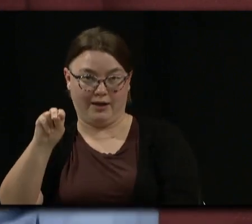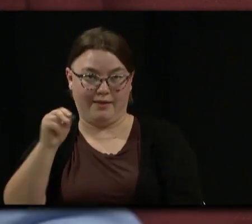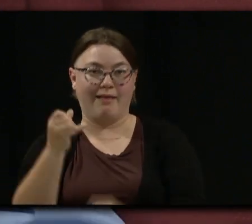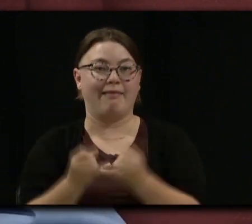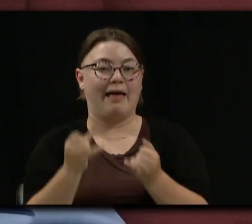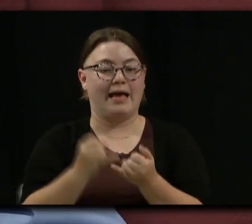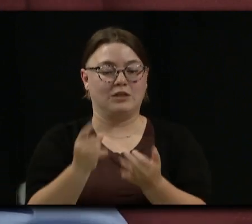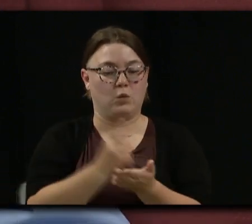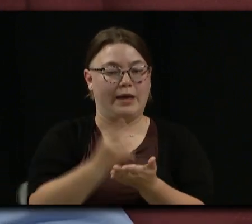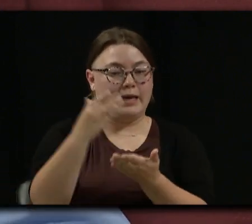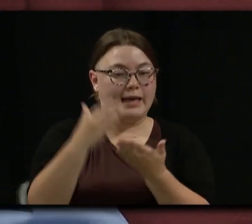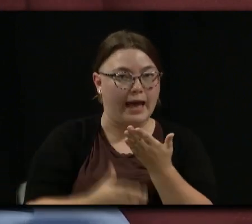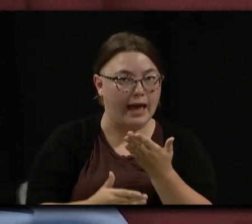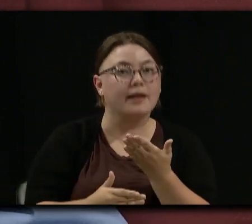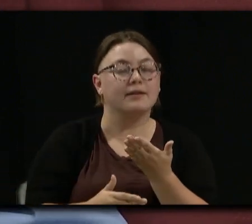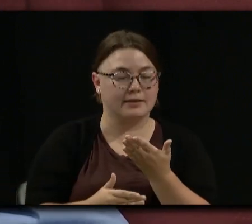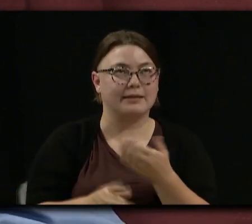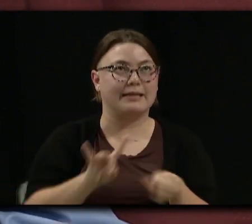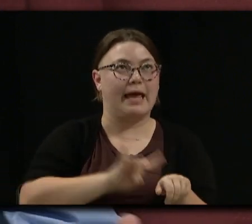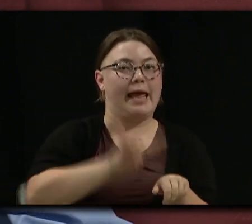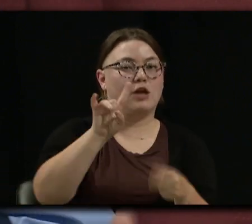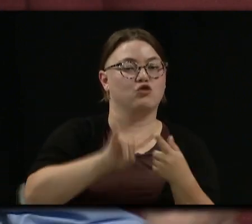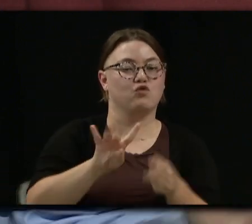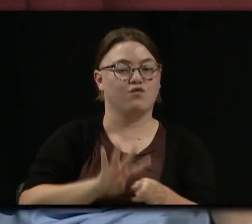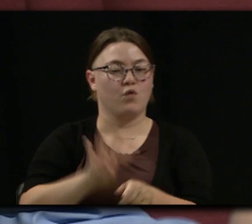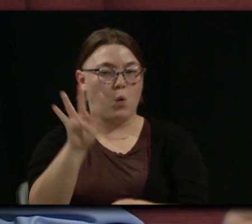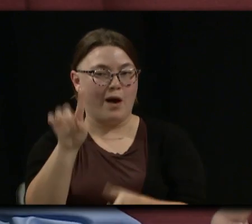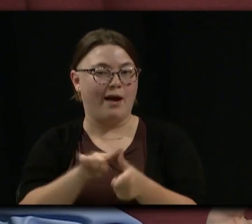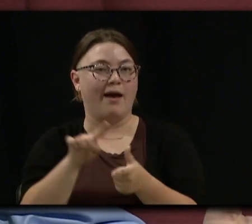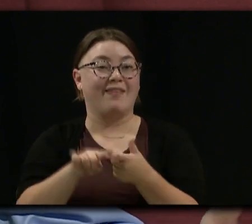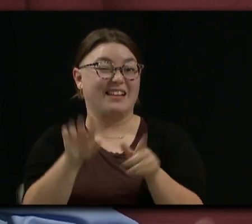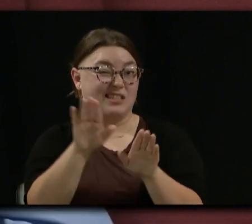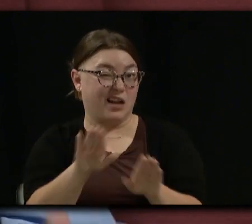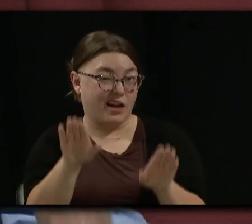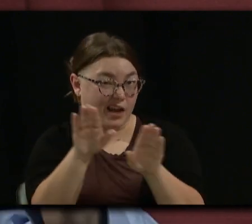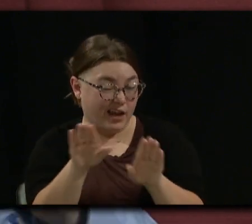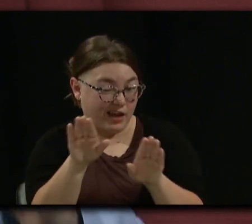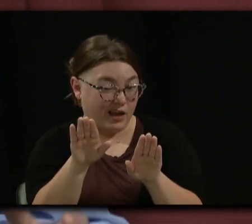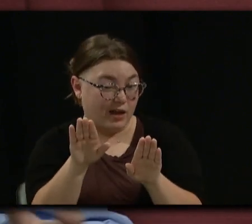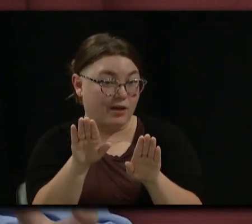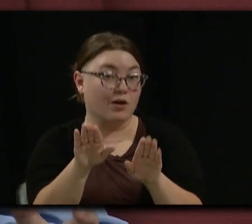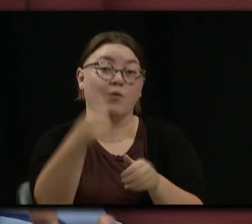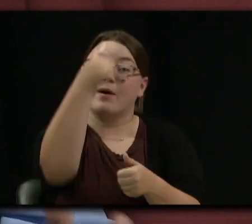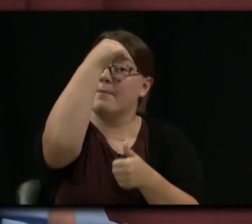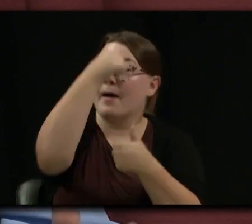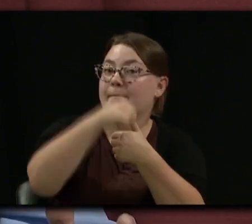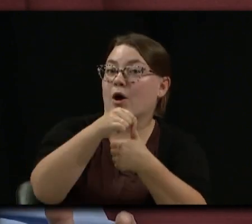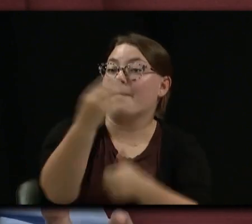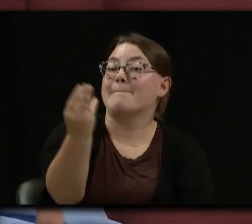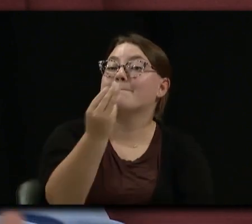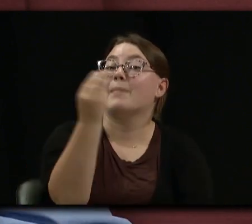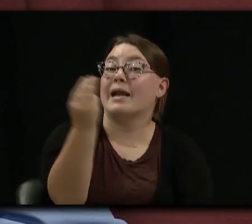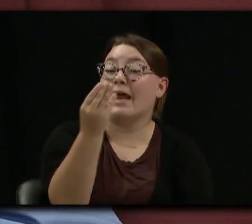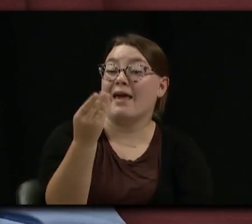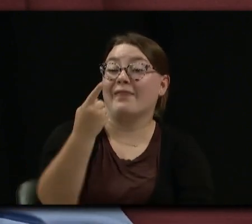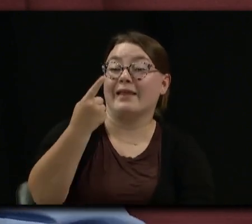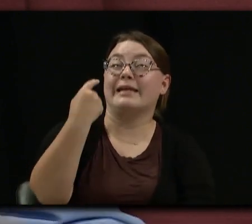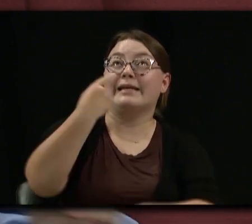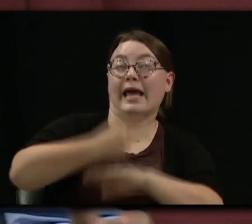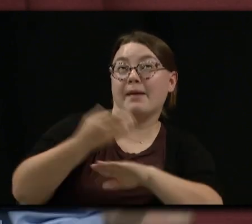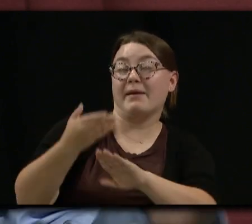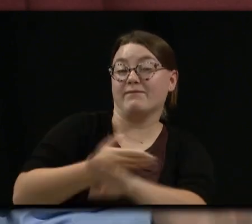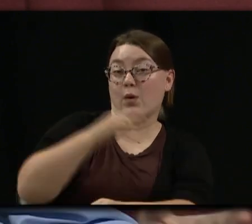and then 1 to 5 on that Sunday. But also, with the change, we have no voting on Monday. There's no